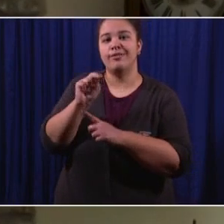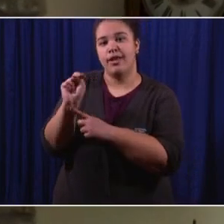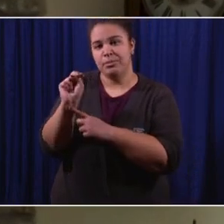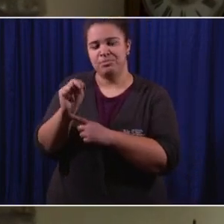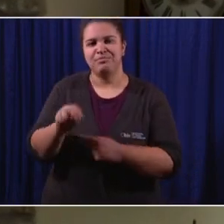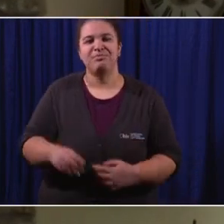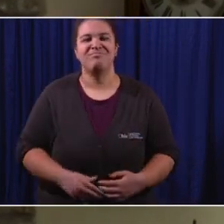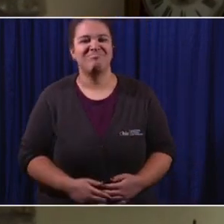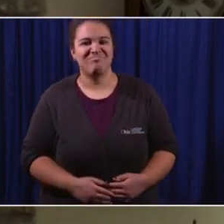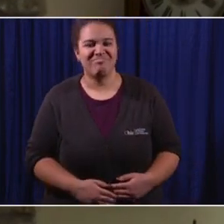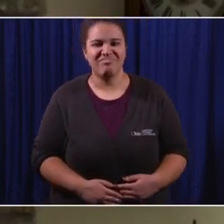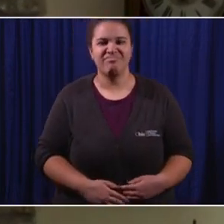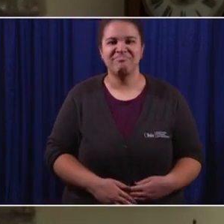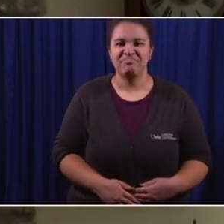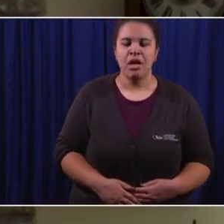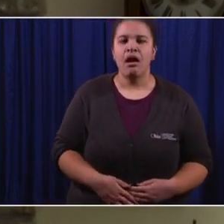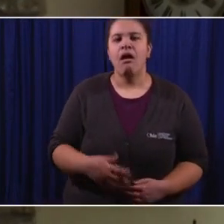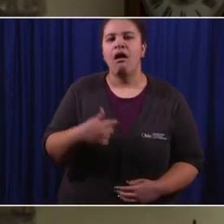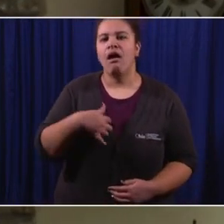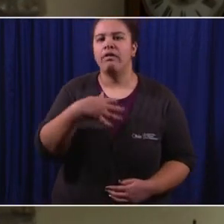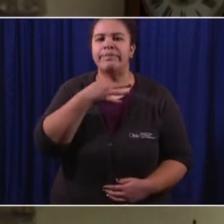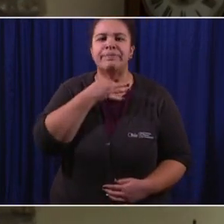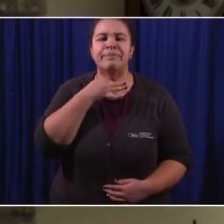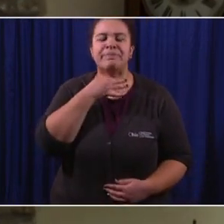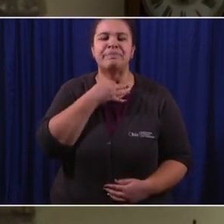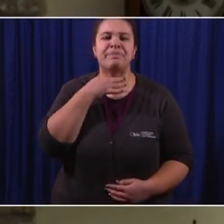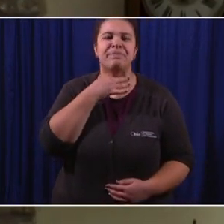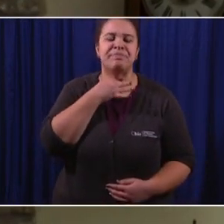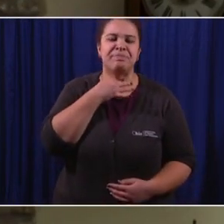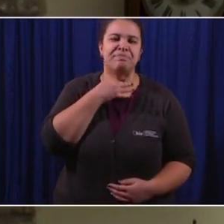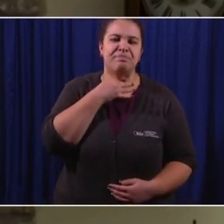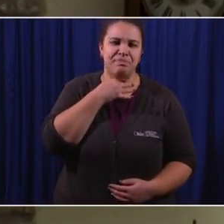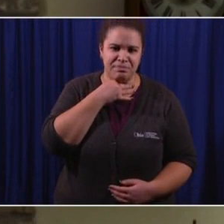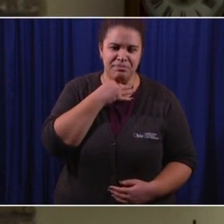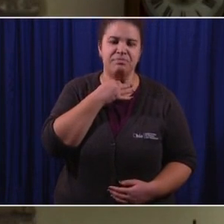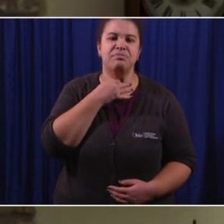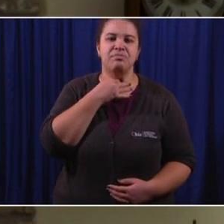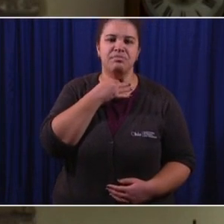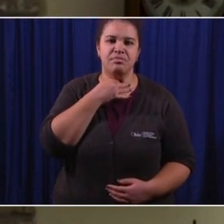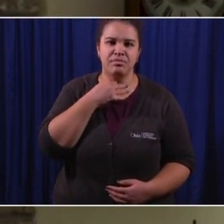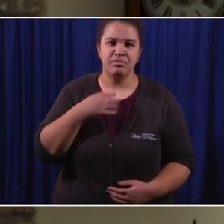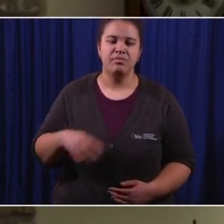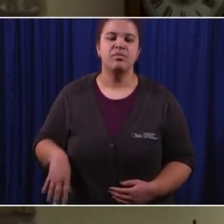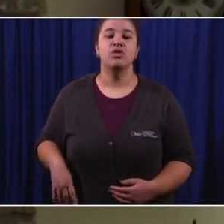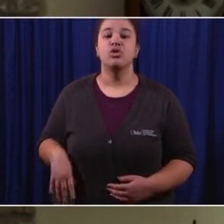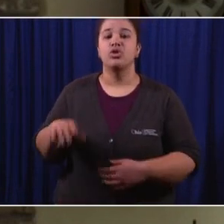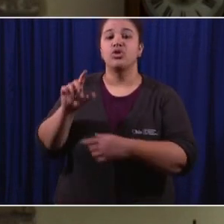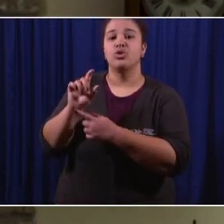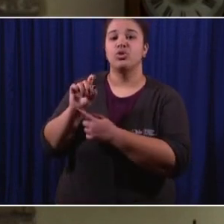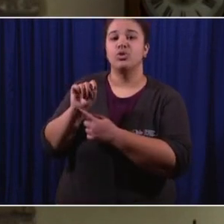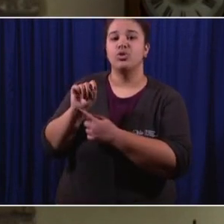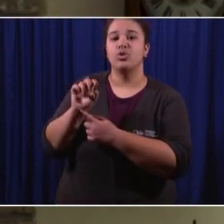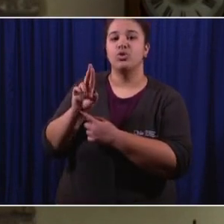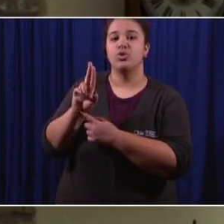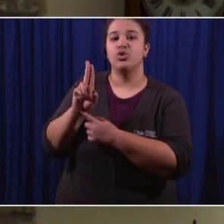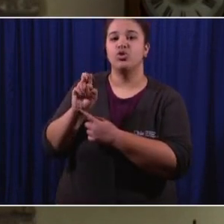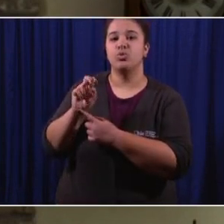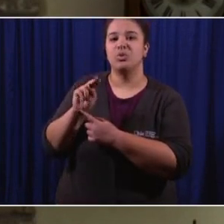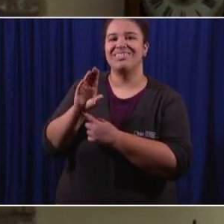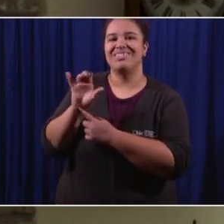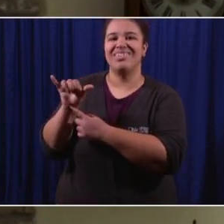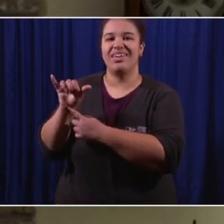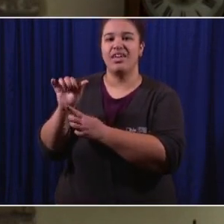Governor. I'm wondering if you've at all considered loosening truancy laws in Ohio schools or